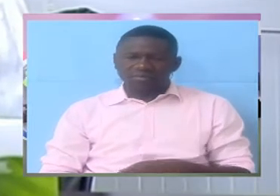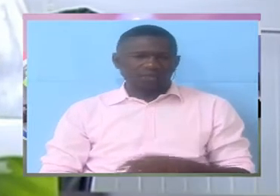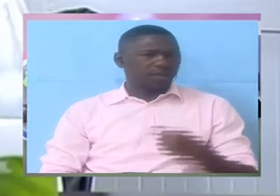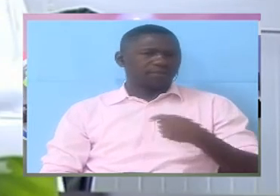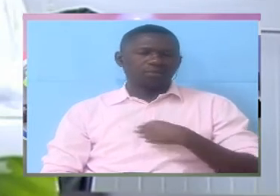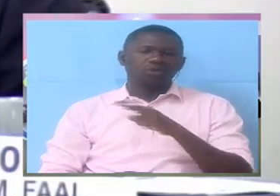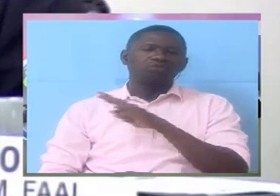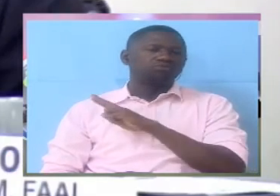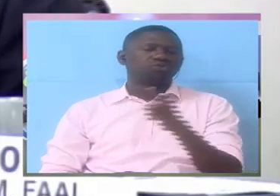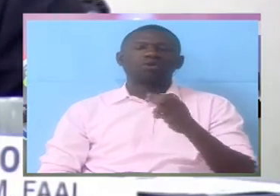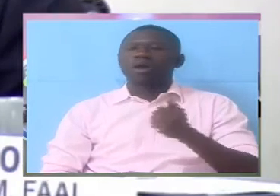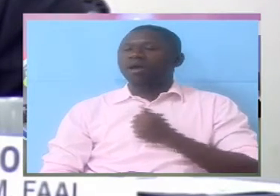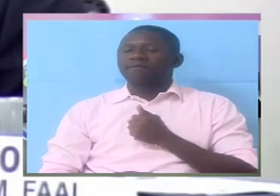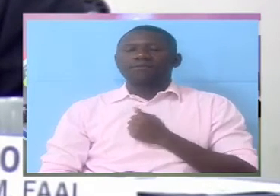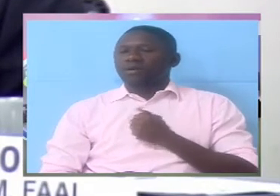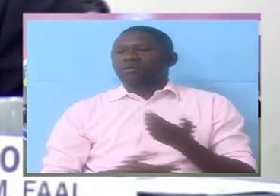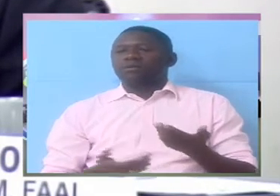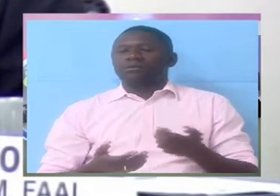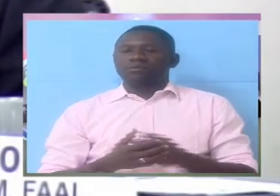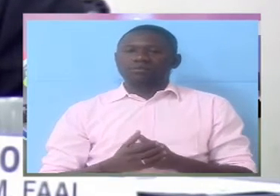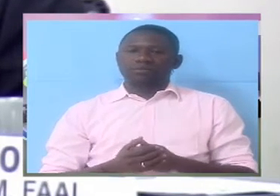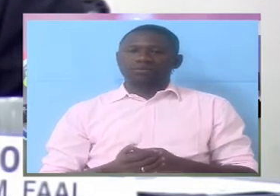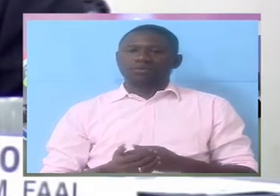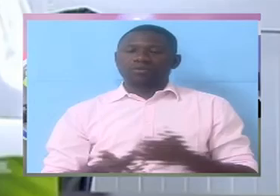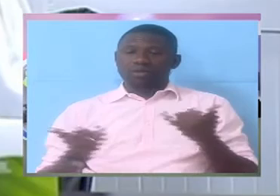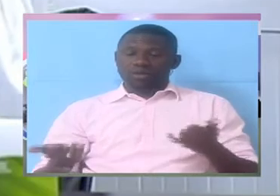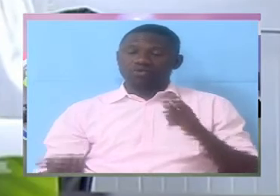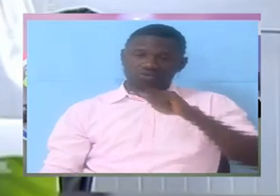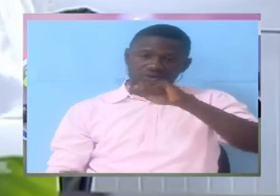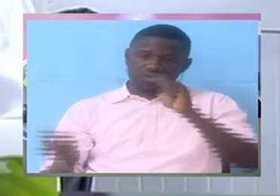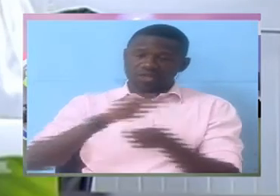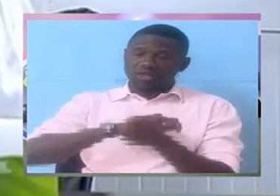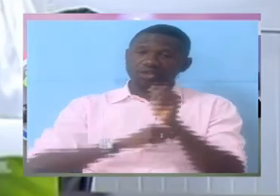sila. You changing your mind now? No.